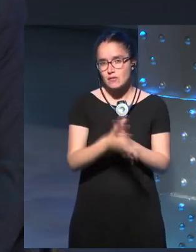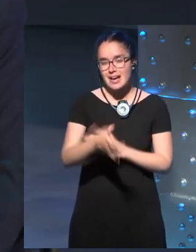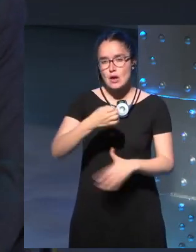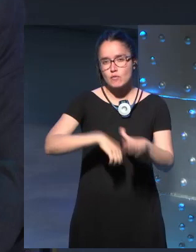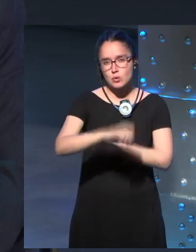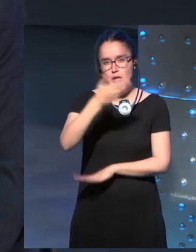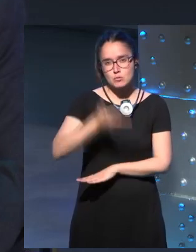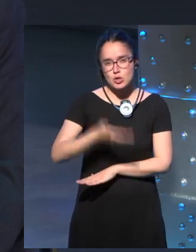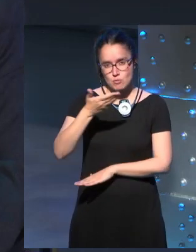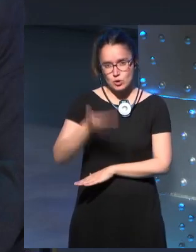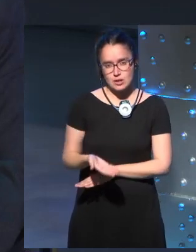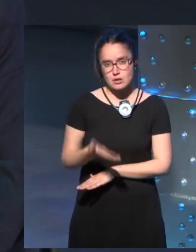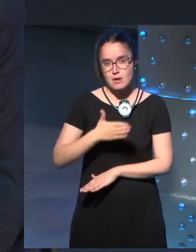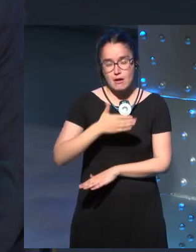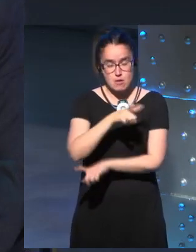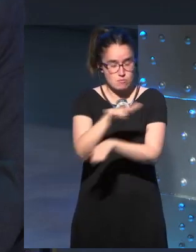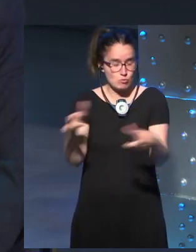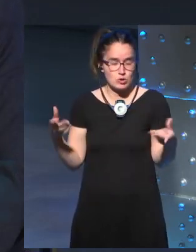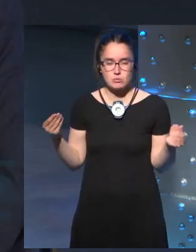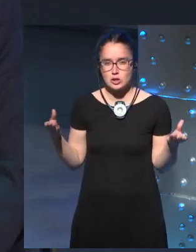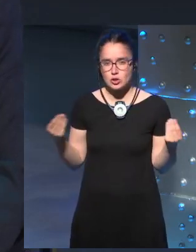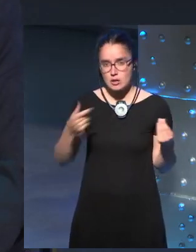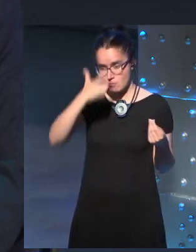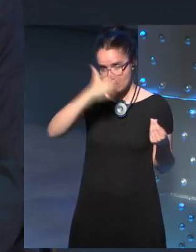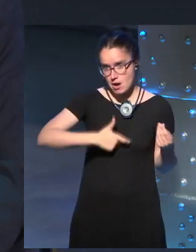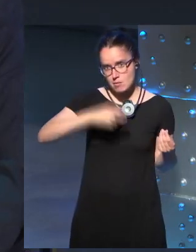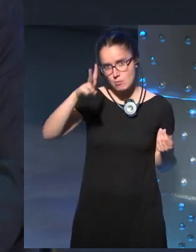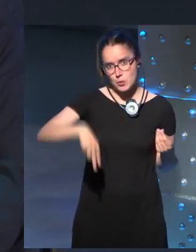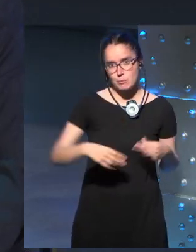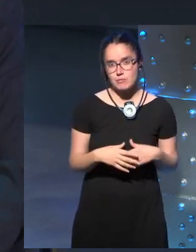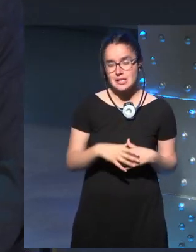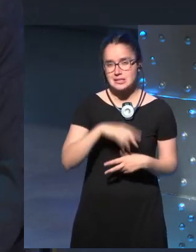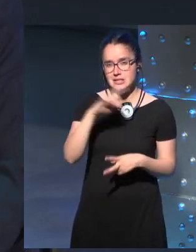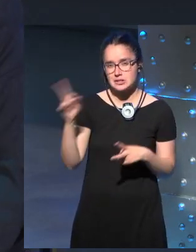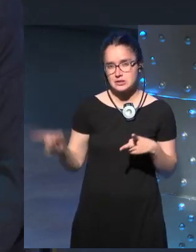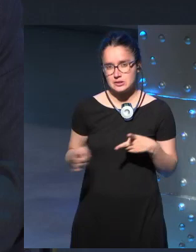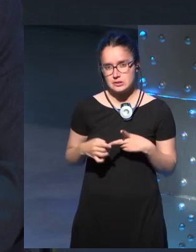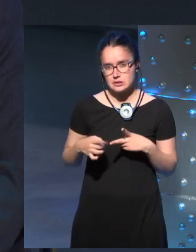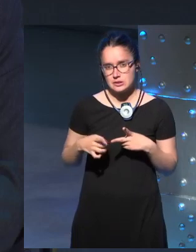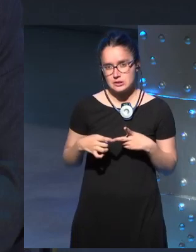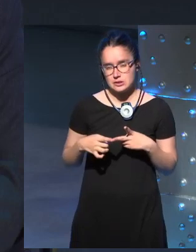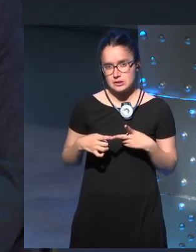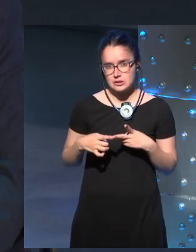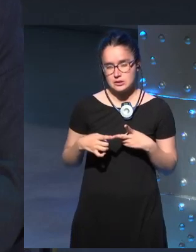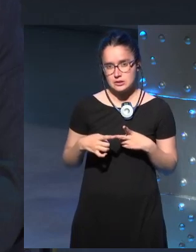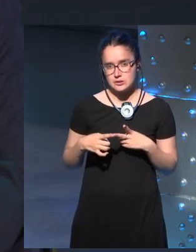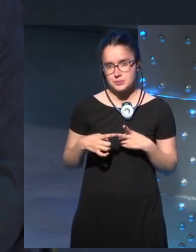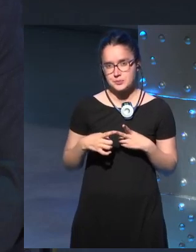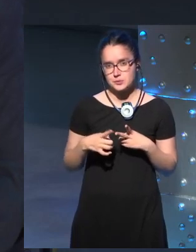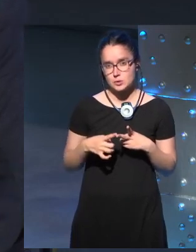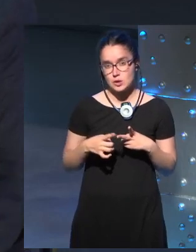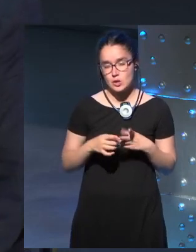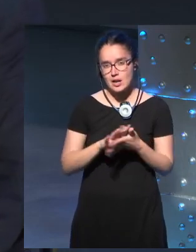I won't explain these things to people, but football is very important to many people. It is for me. And the